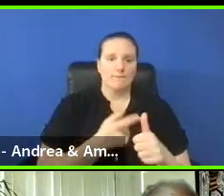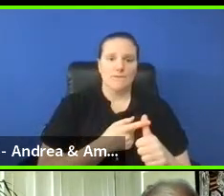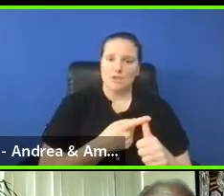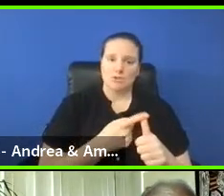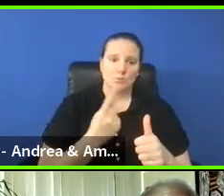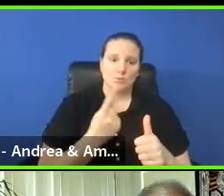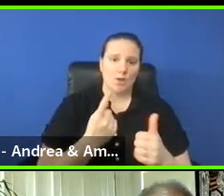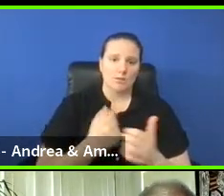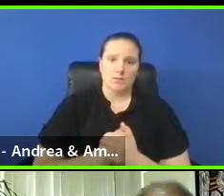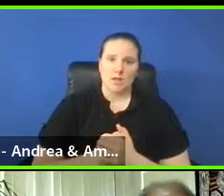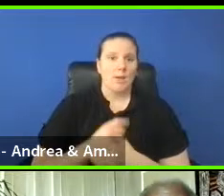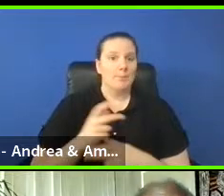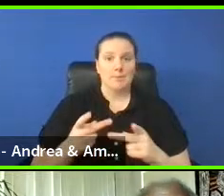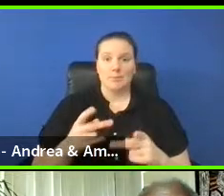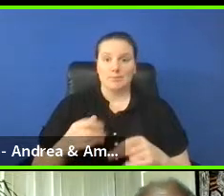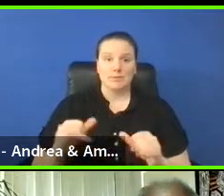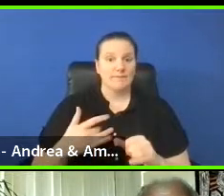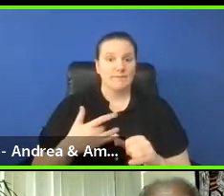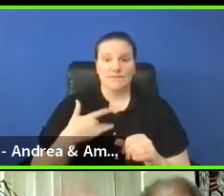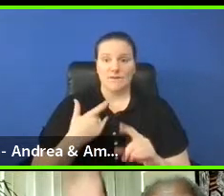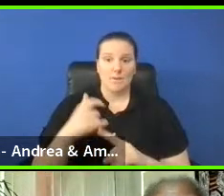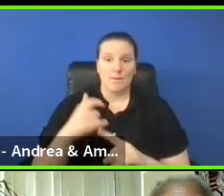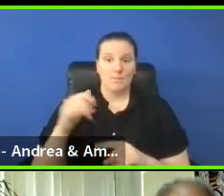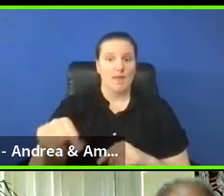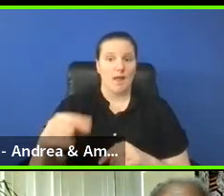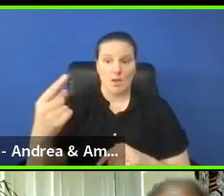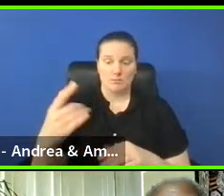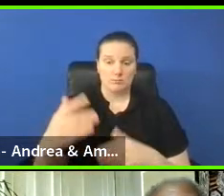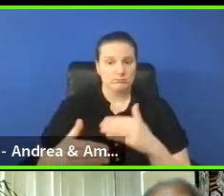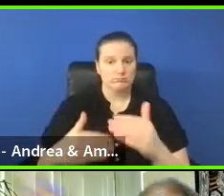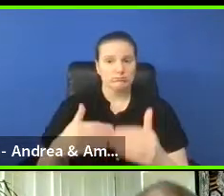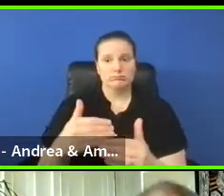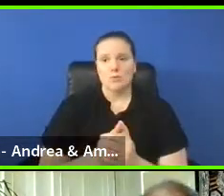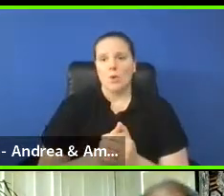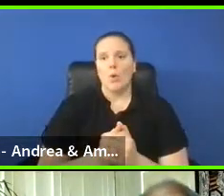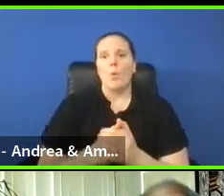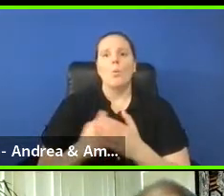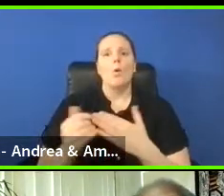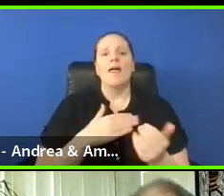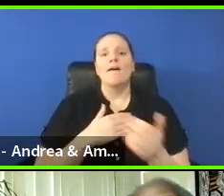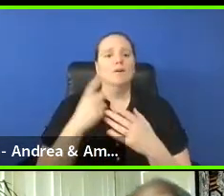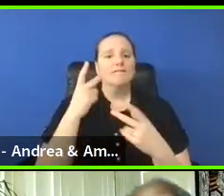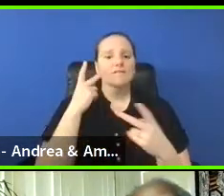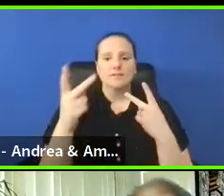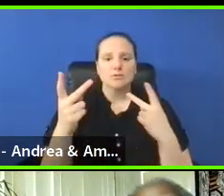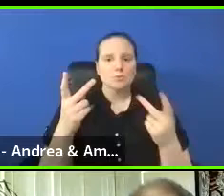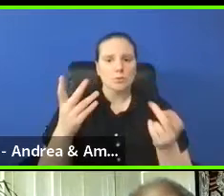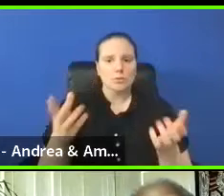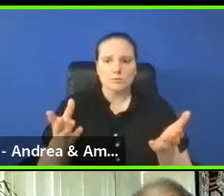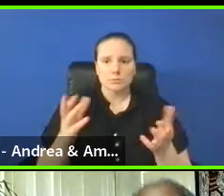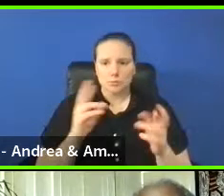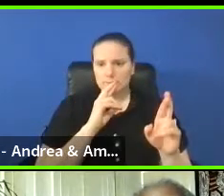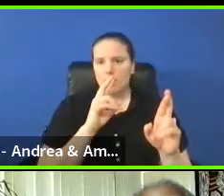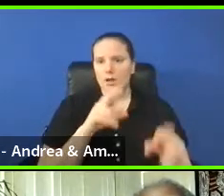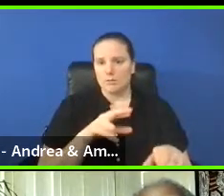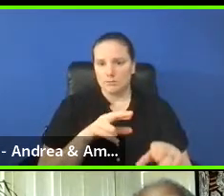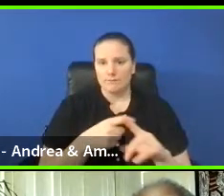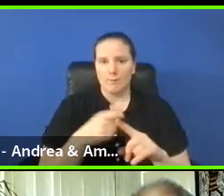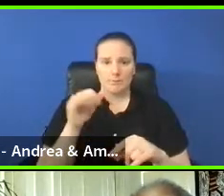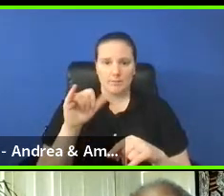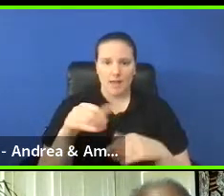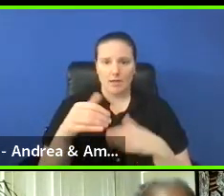because people still feel from that go round. And then whatever visuals we're going to be responding to from this go